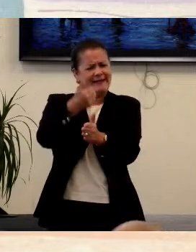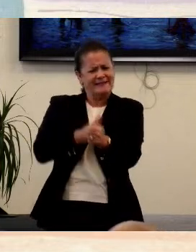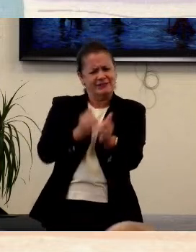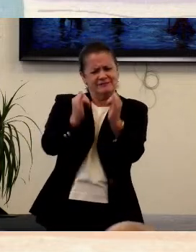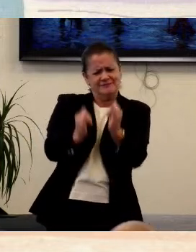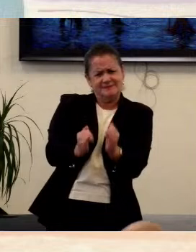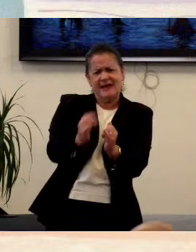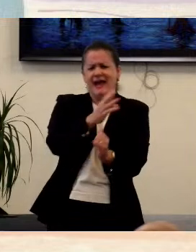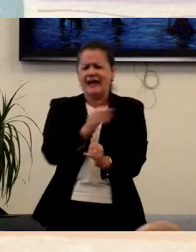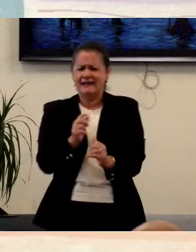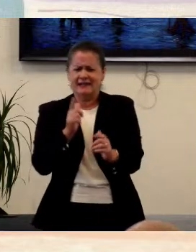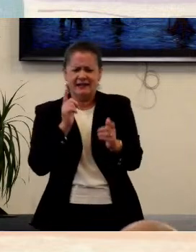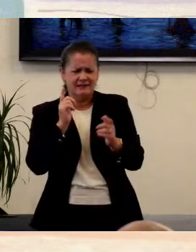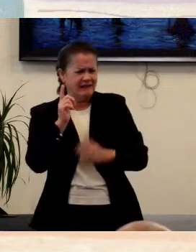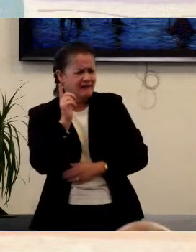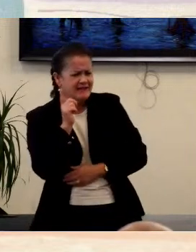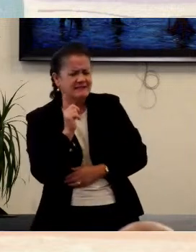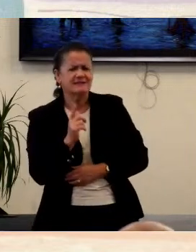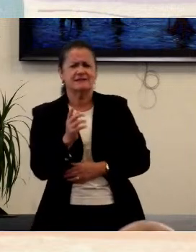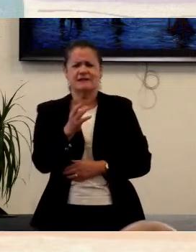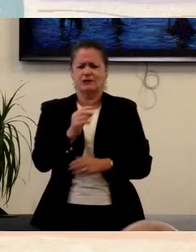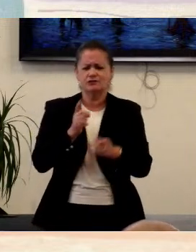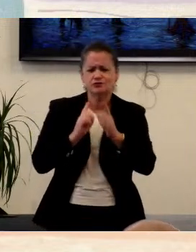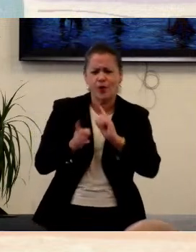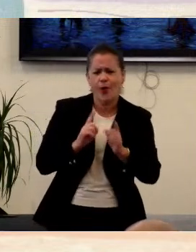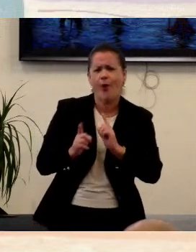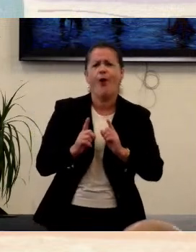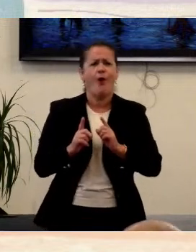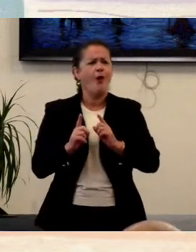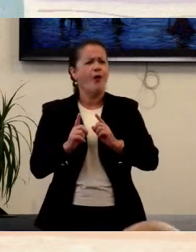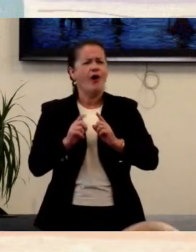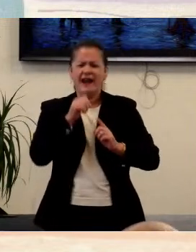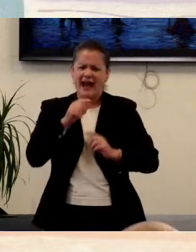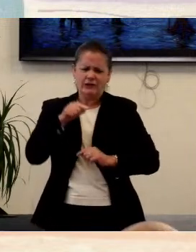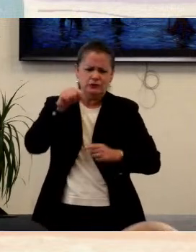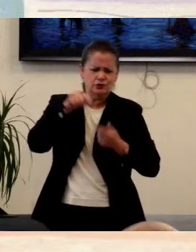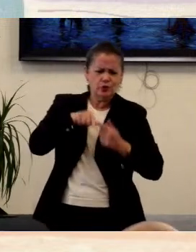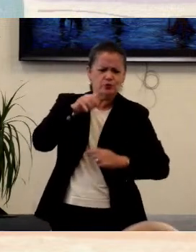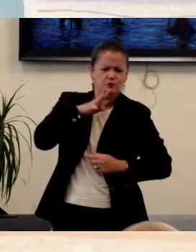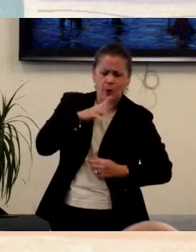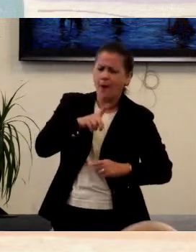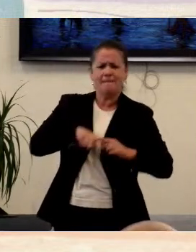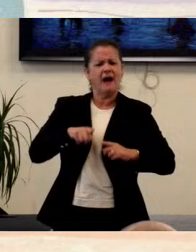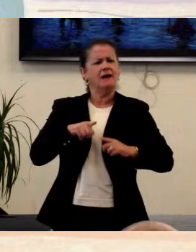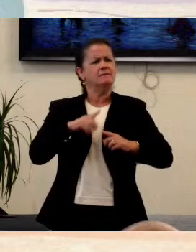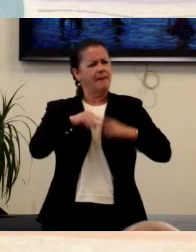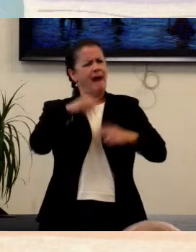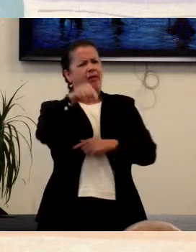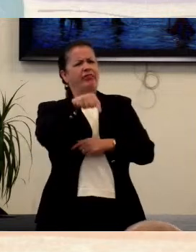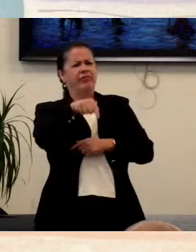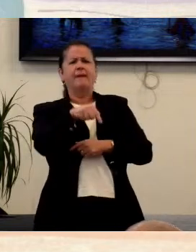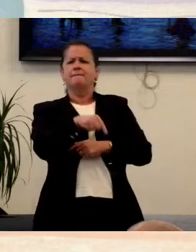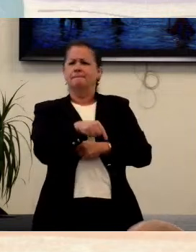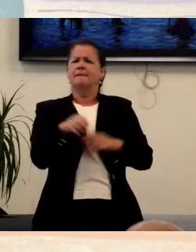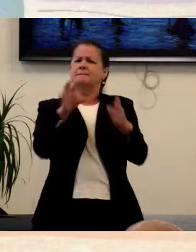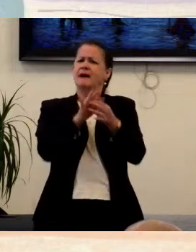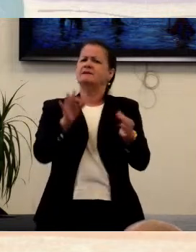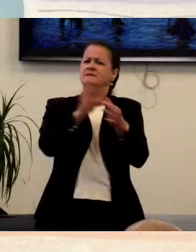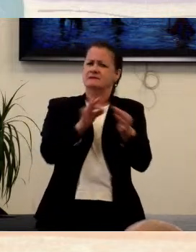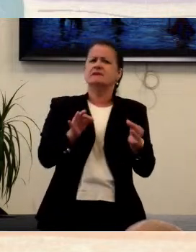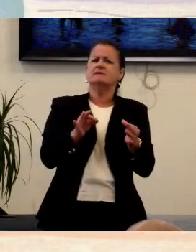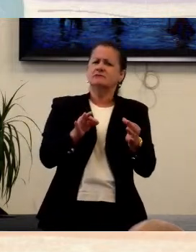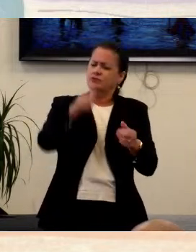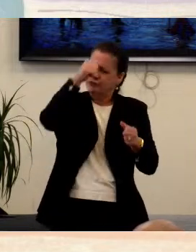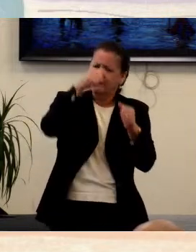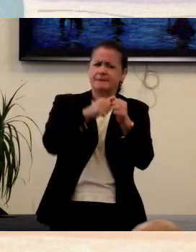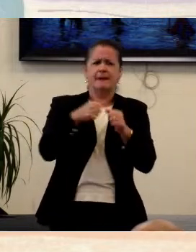to listen and talk with, not just to and about them. I hope you will recognize those messages when we read Books